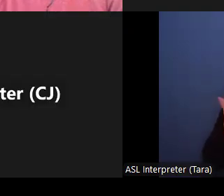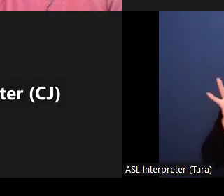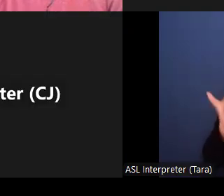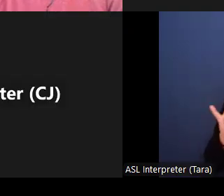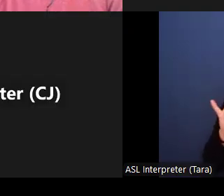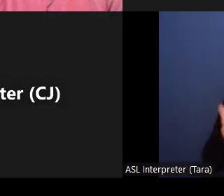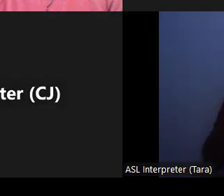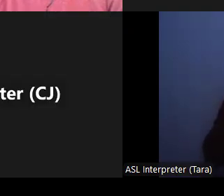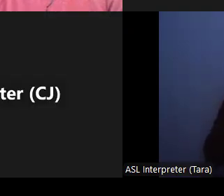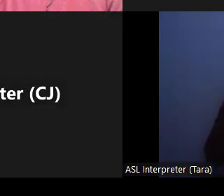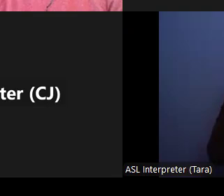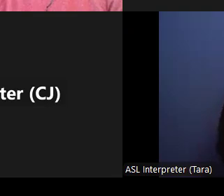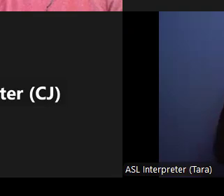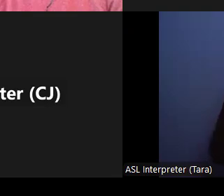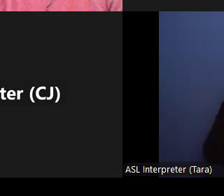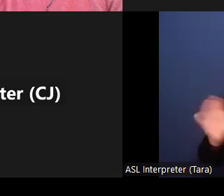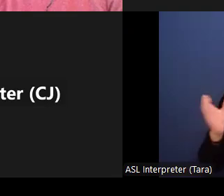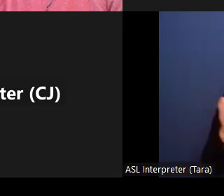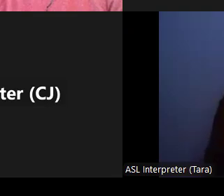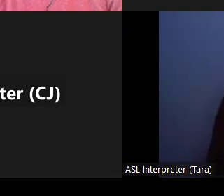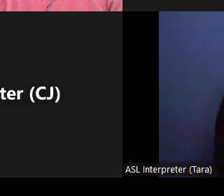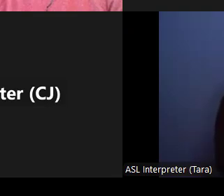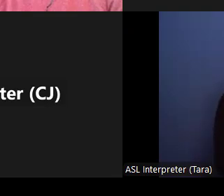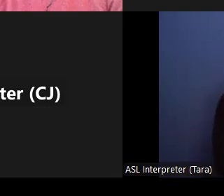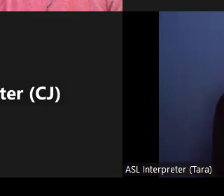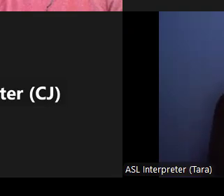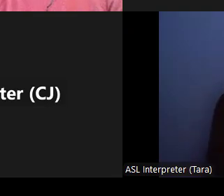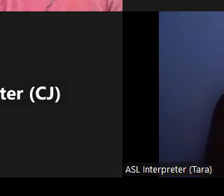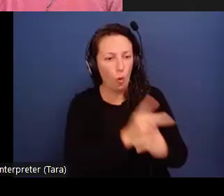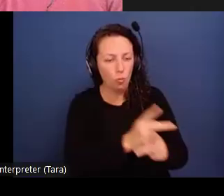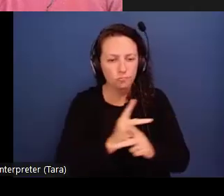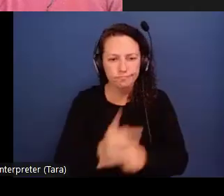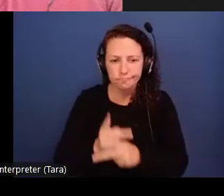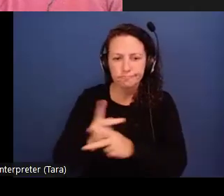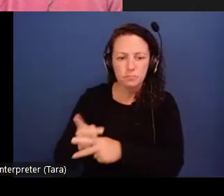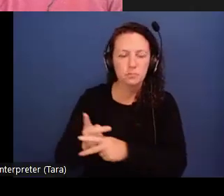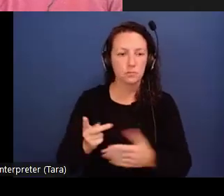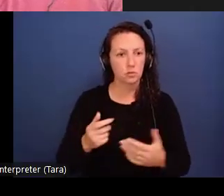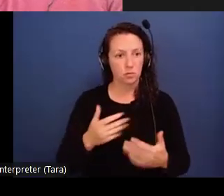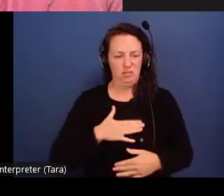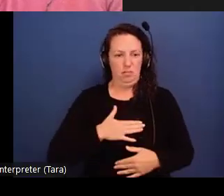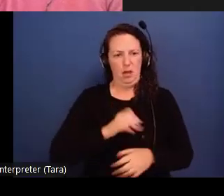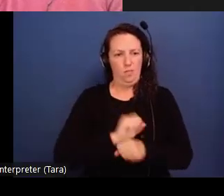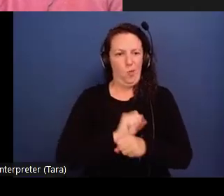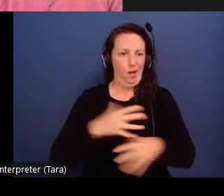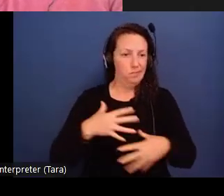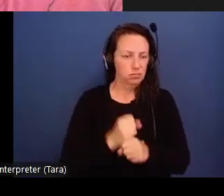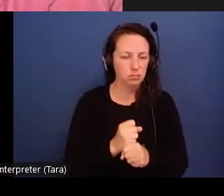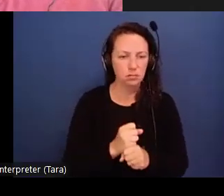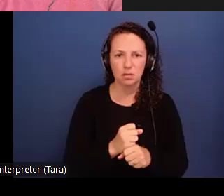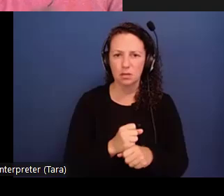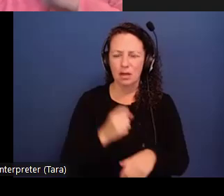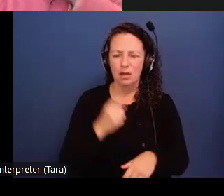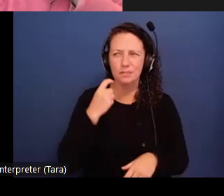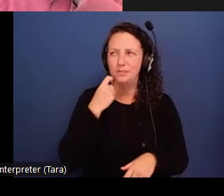provide small business loans. So that's what I do. And I believe that somebody asked me earlier